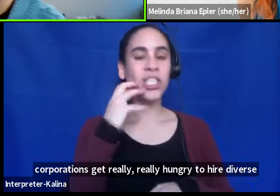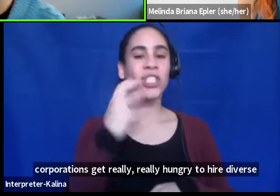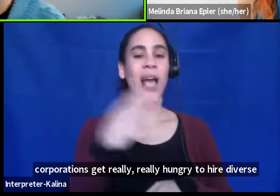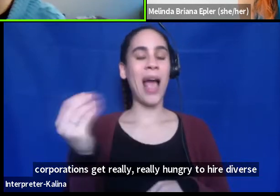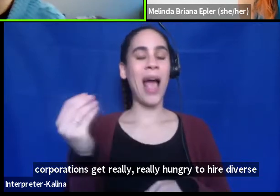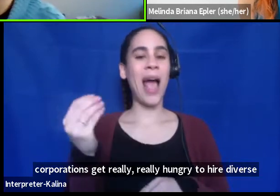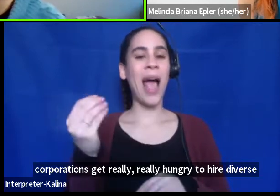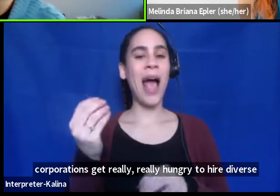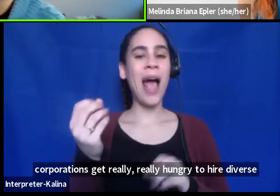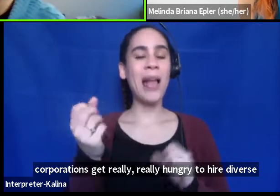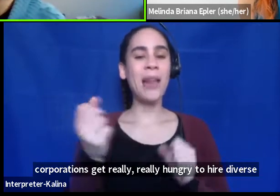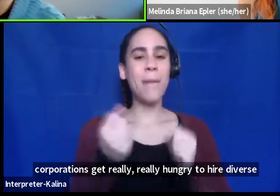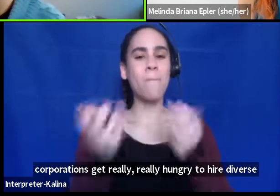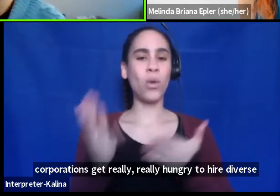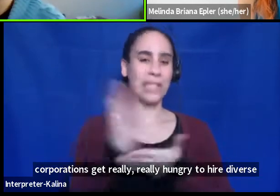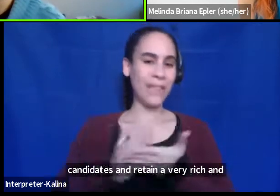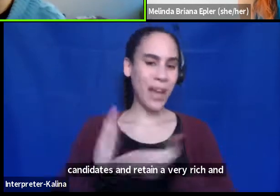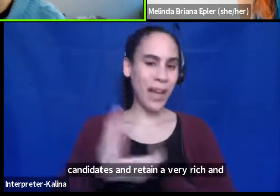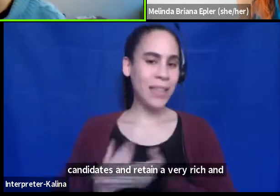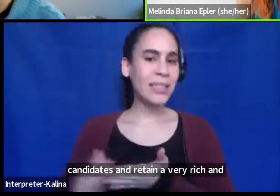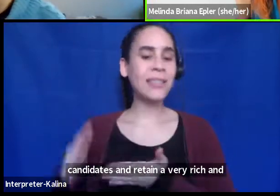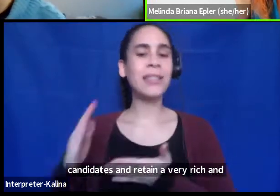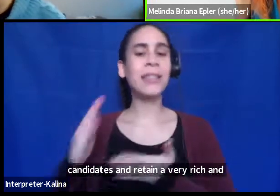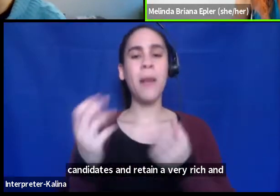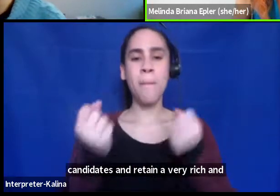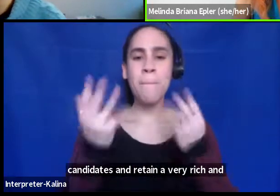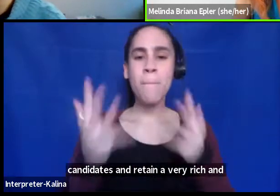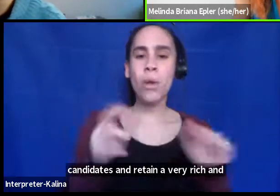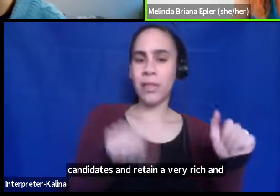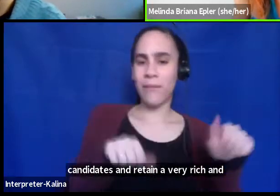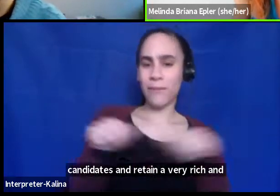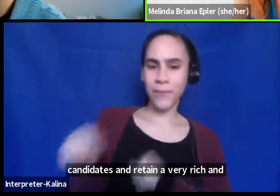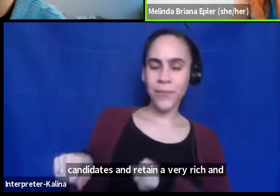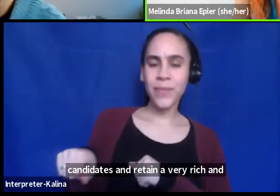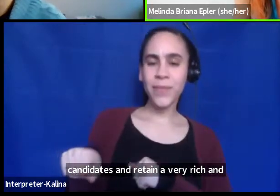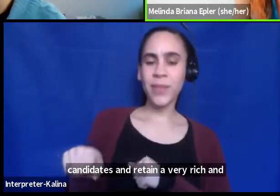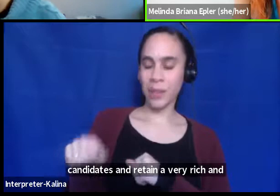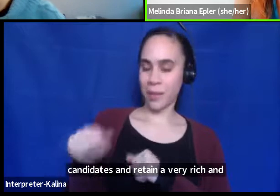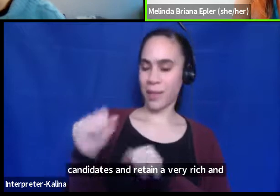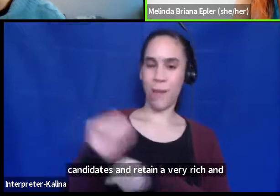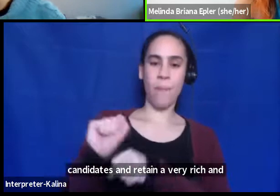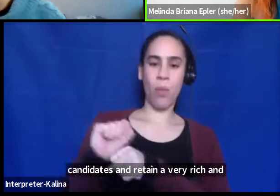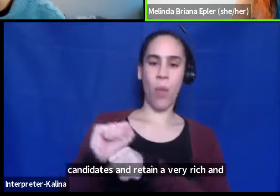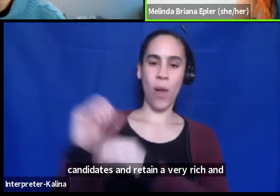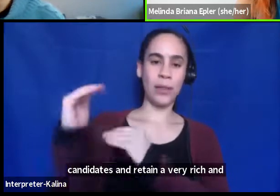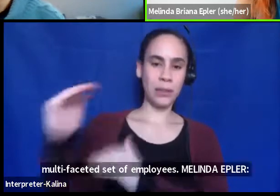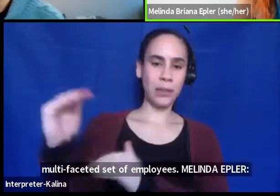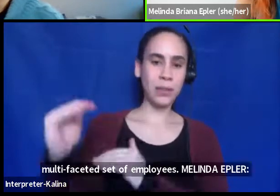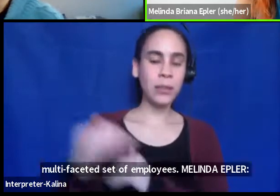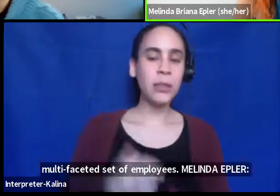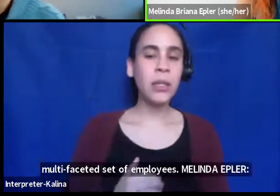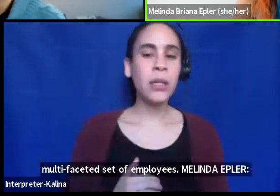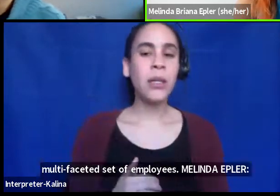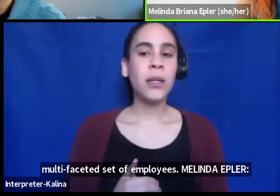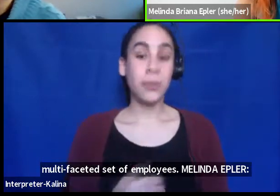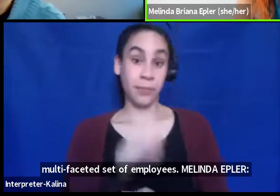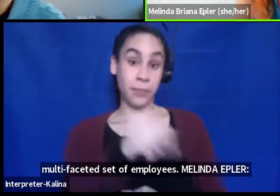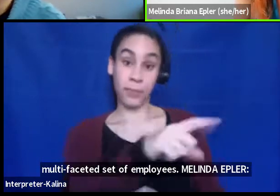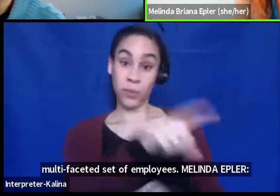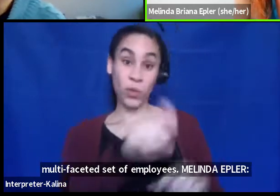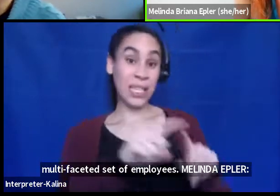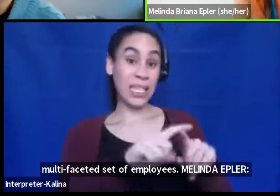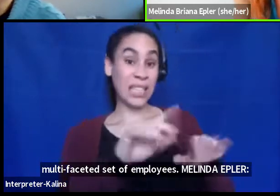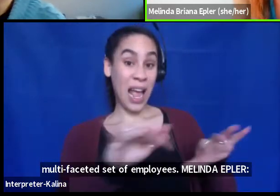multifaceted set of employees. Yeah. Christina says, yes, you need diverse perspectives to be truly